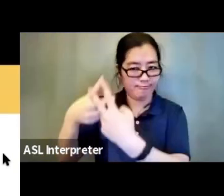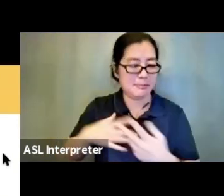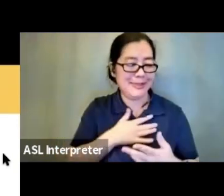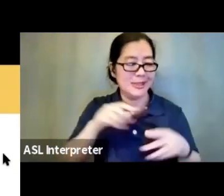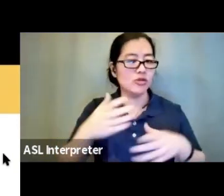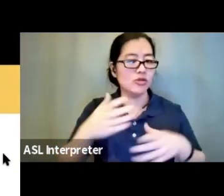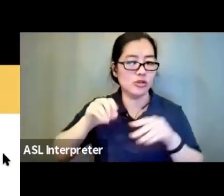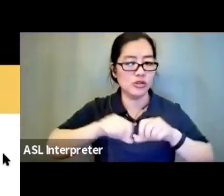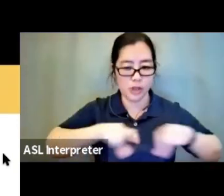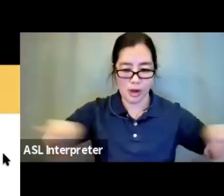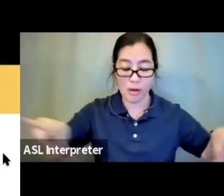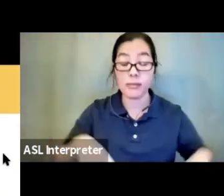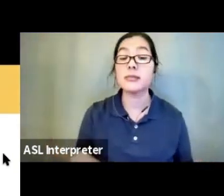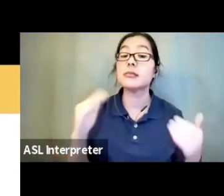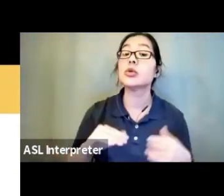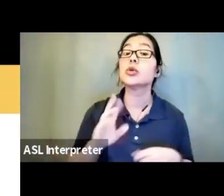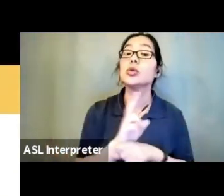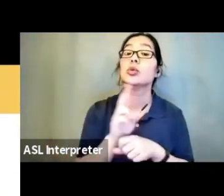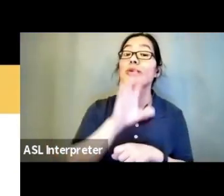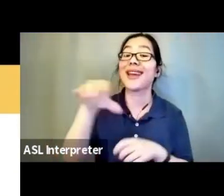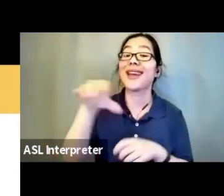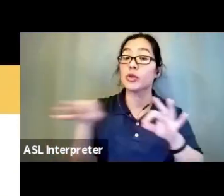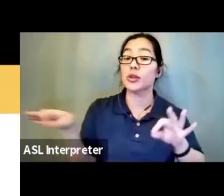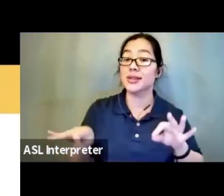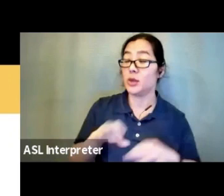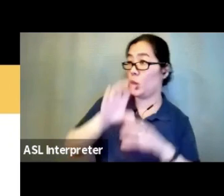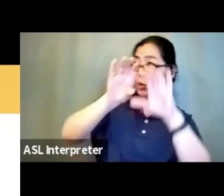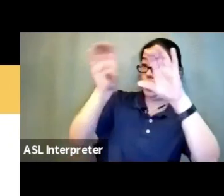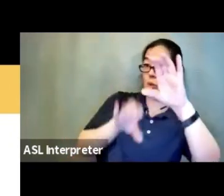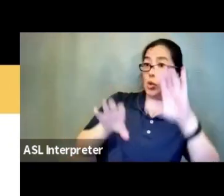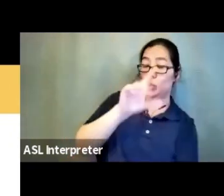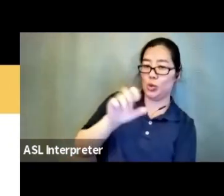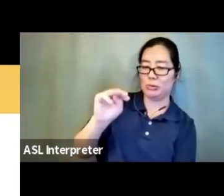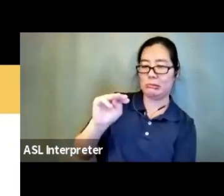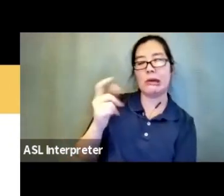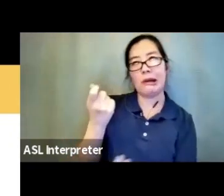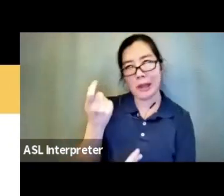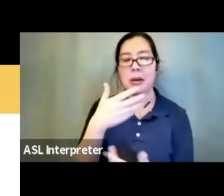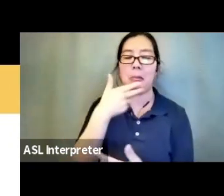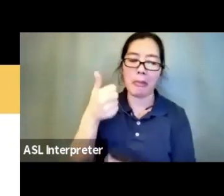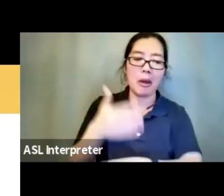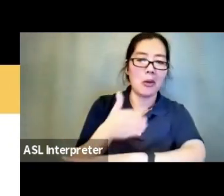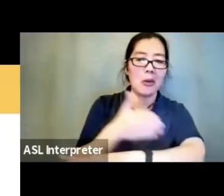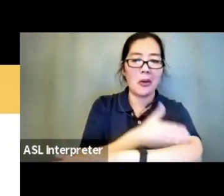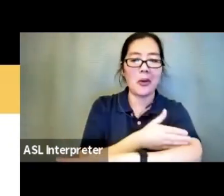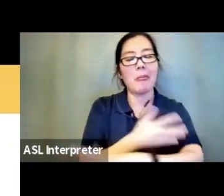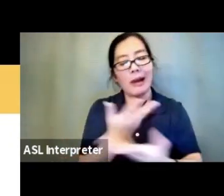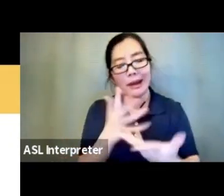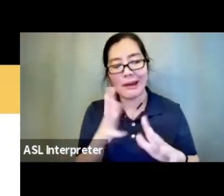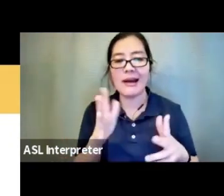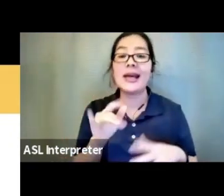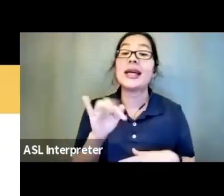You can use the captioning here on Zoom. They've been making it a lot better lately, but even still, if you'd